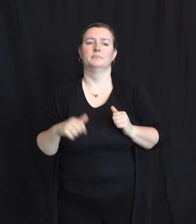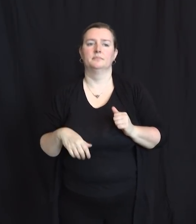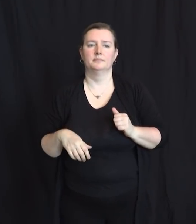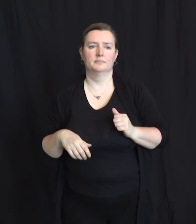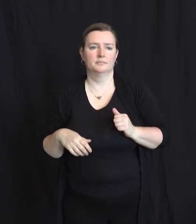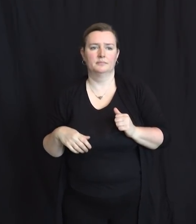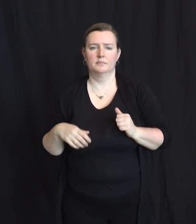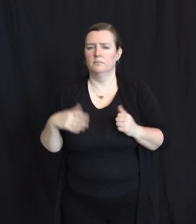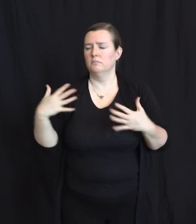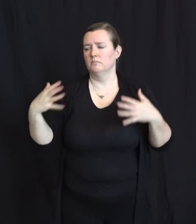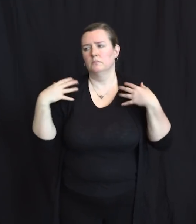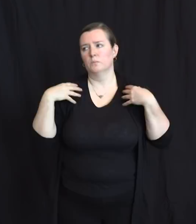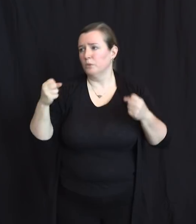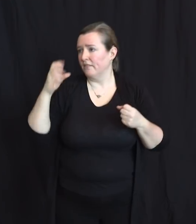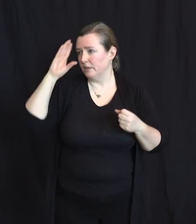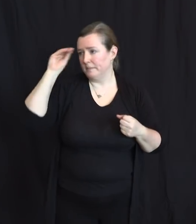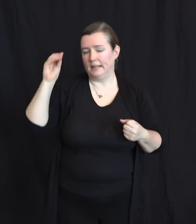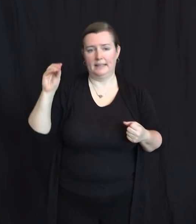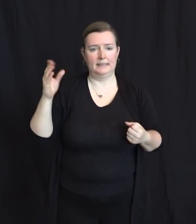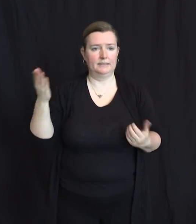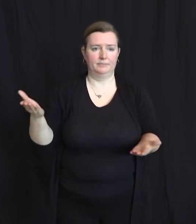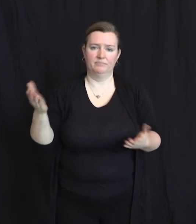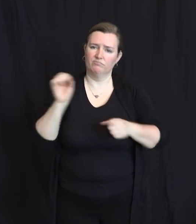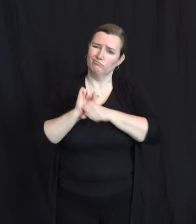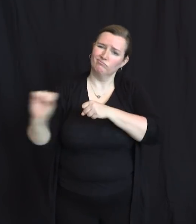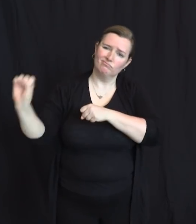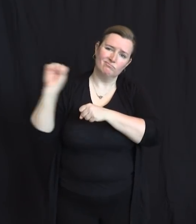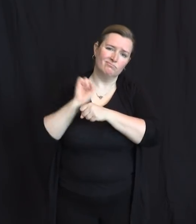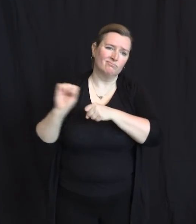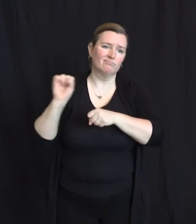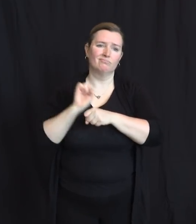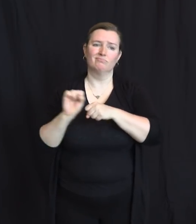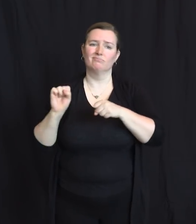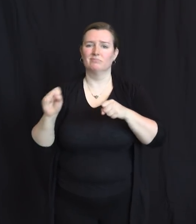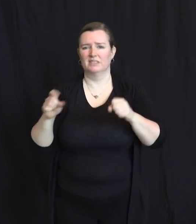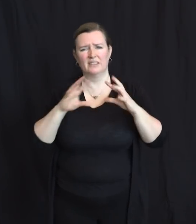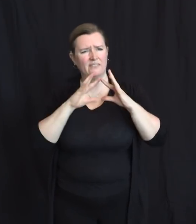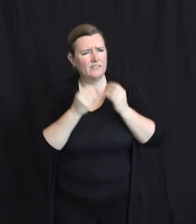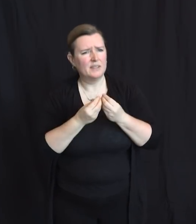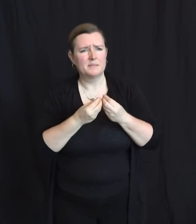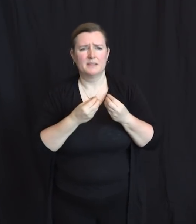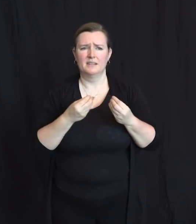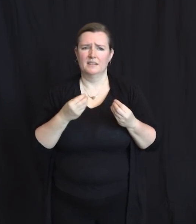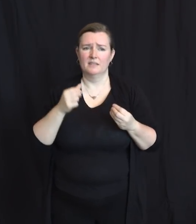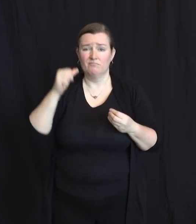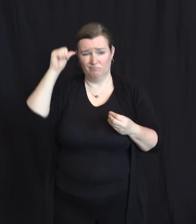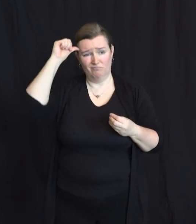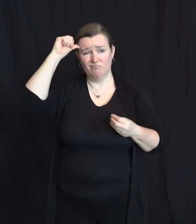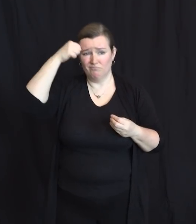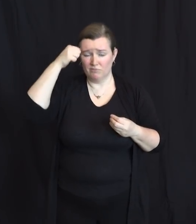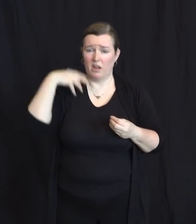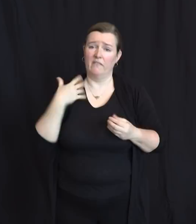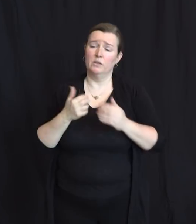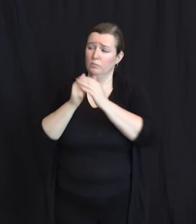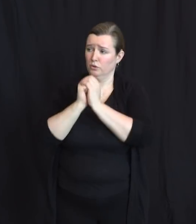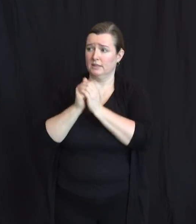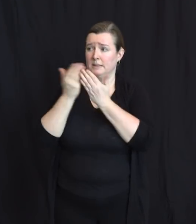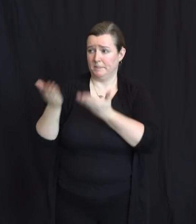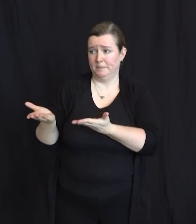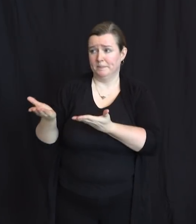for your service, and to the entire Clark family, we are with you in prayer and mourning. God bless you all.